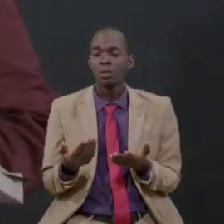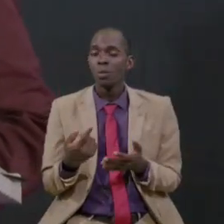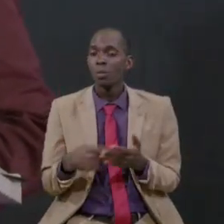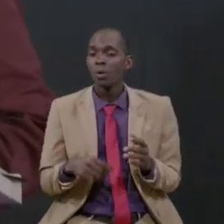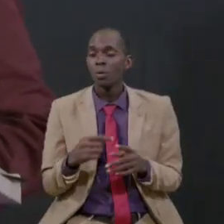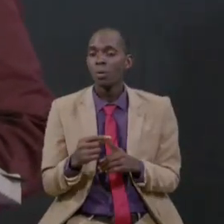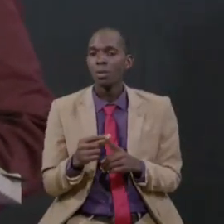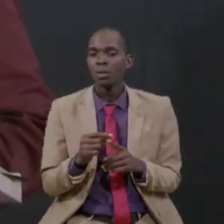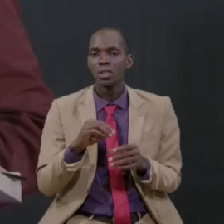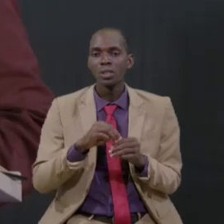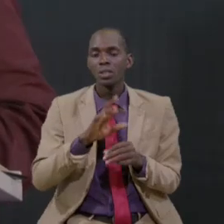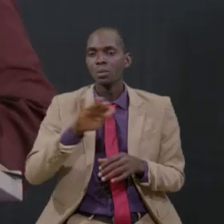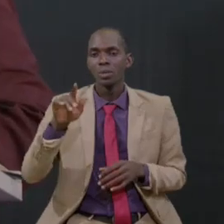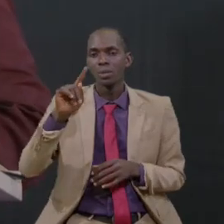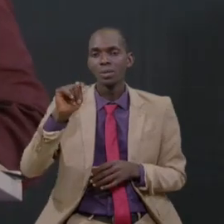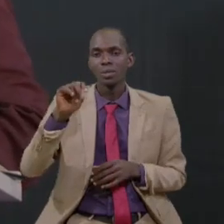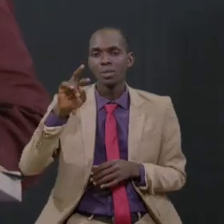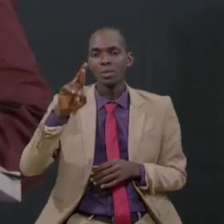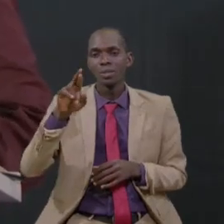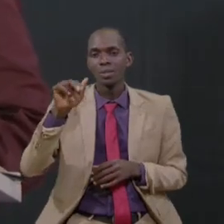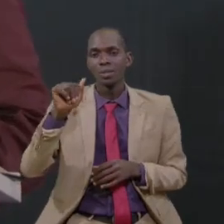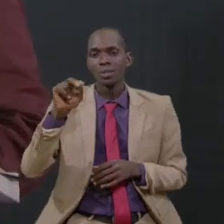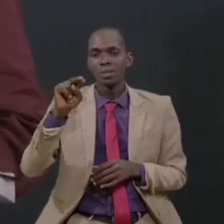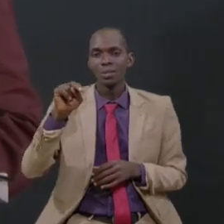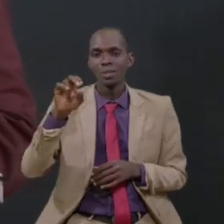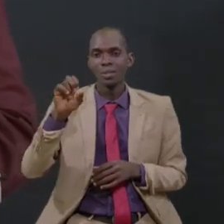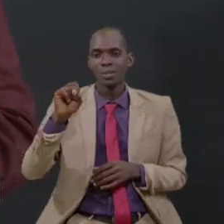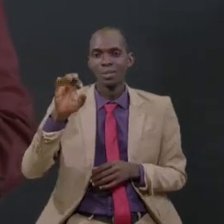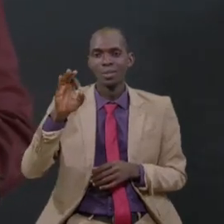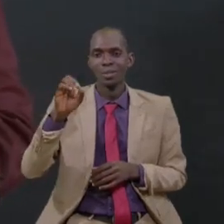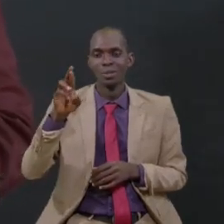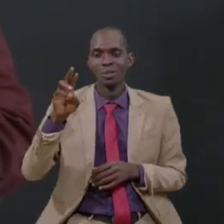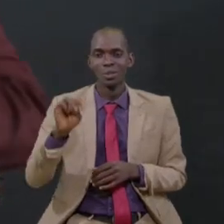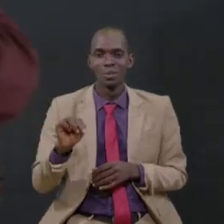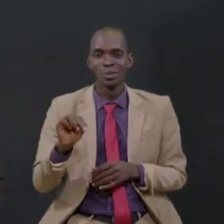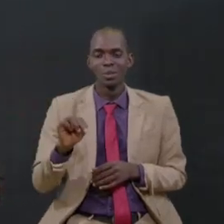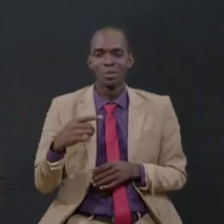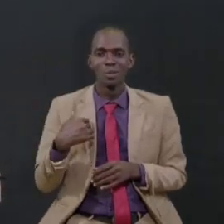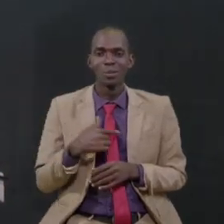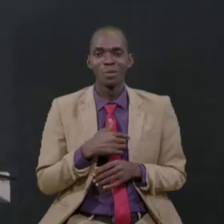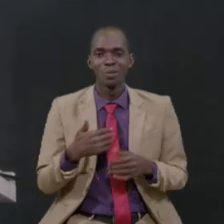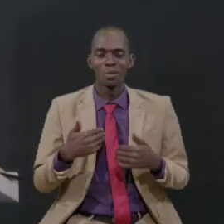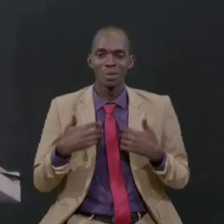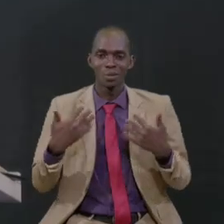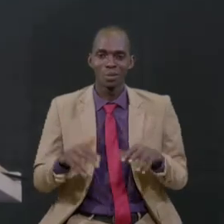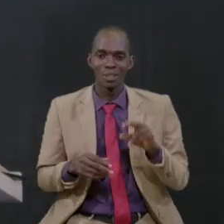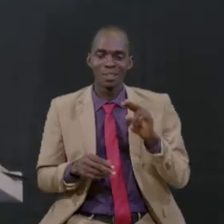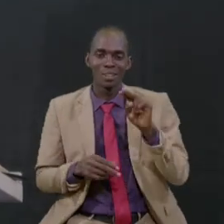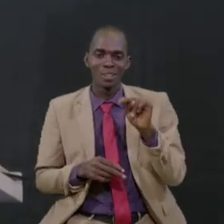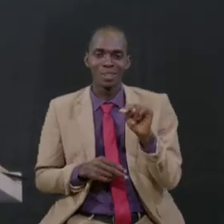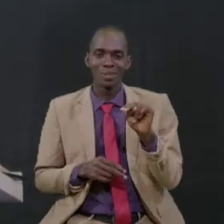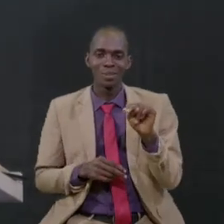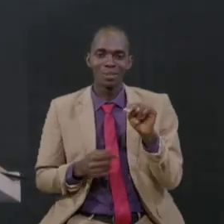F. We've done N. Now